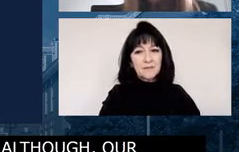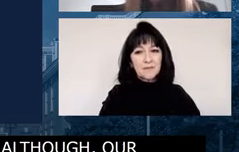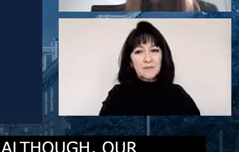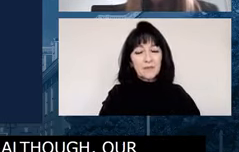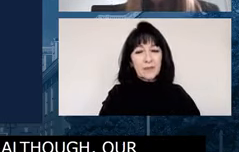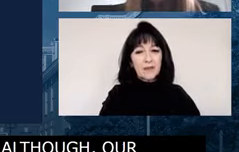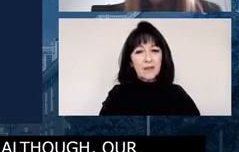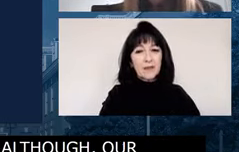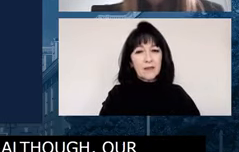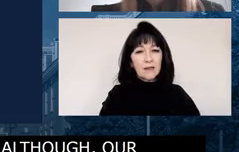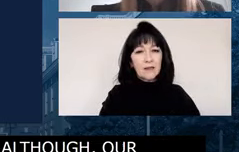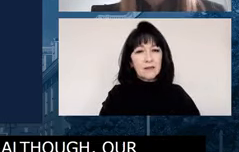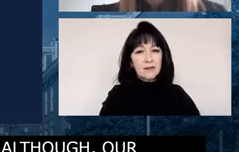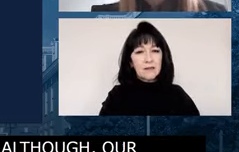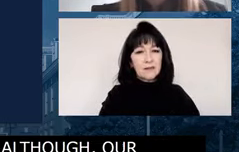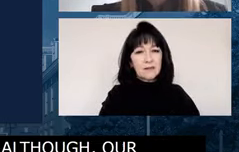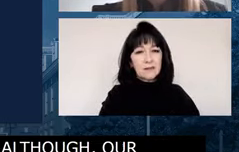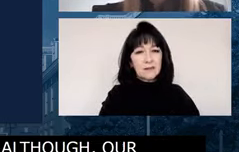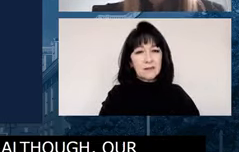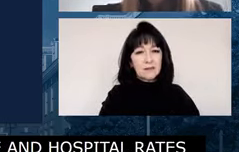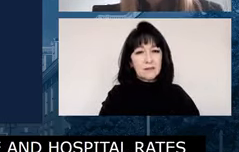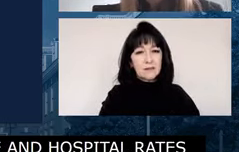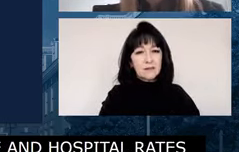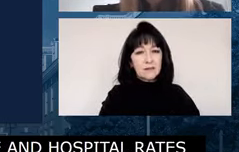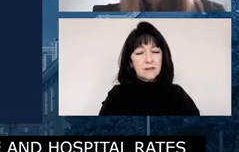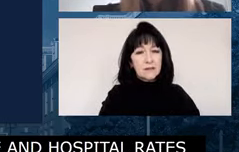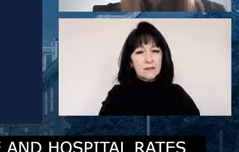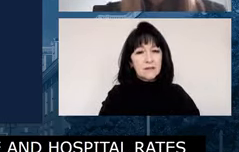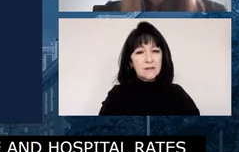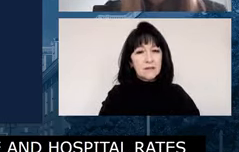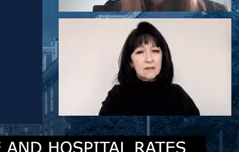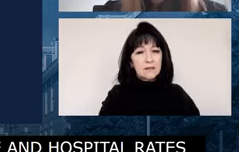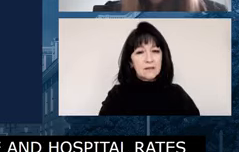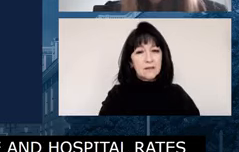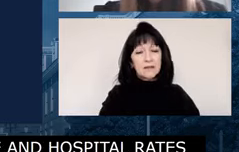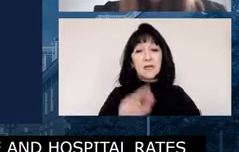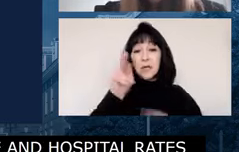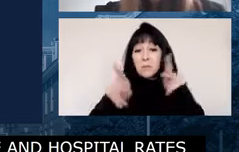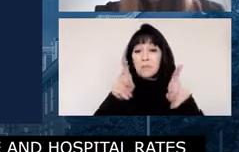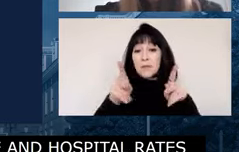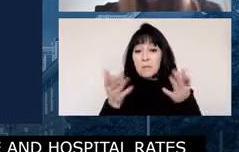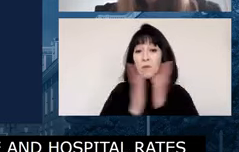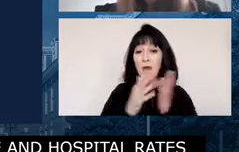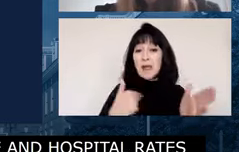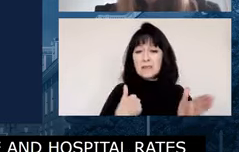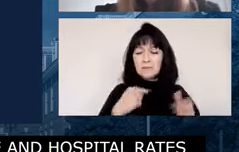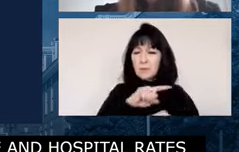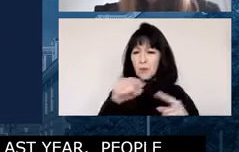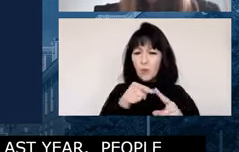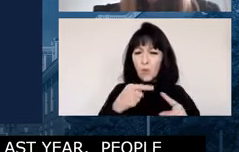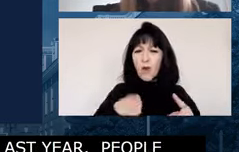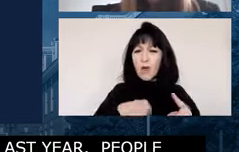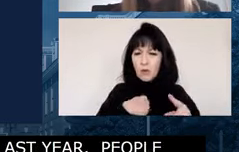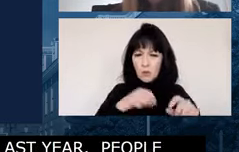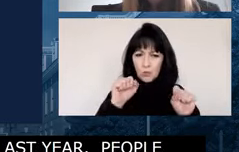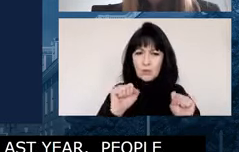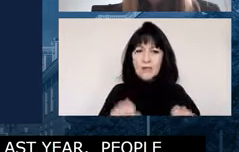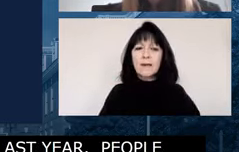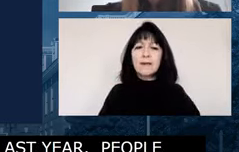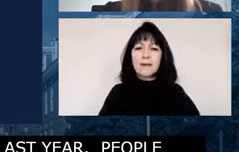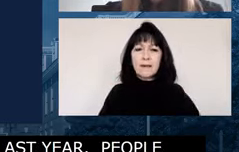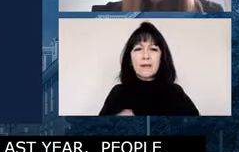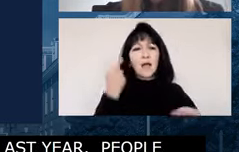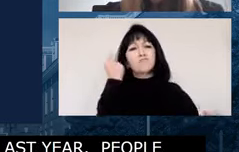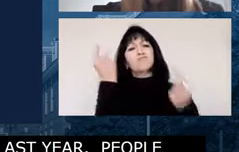me, when do we think we can treat COVID like the flu? And in addition to our high hospital